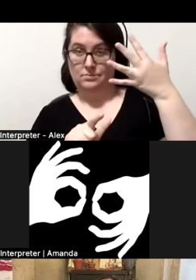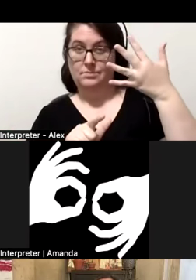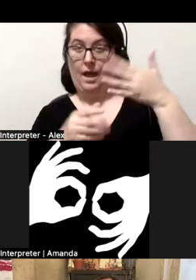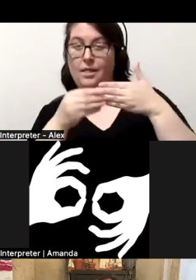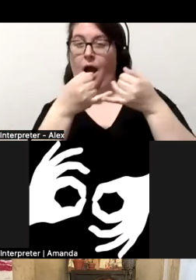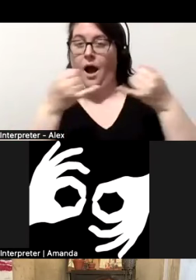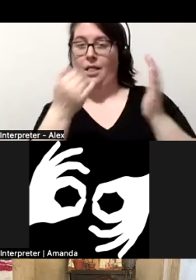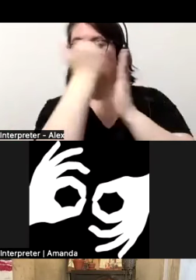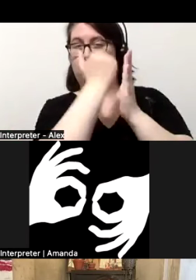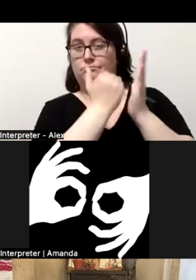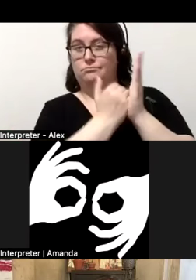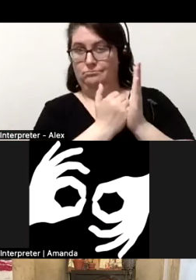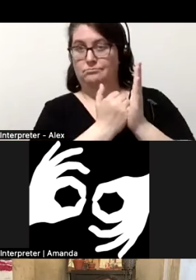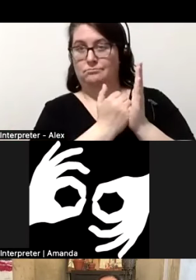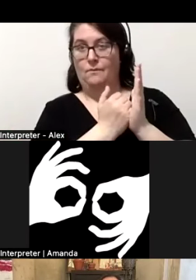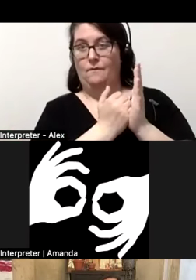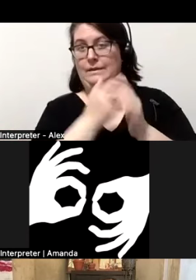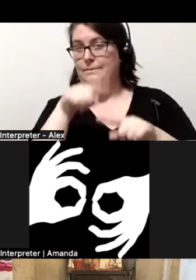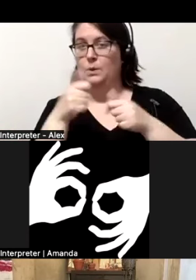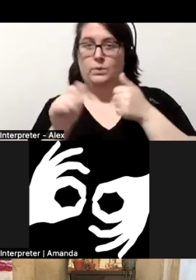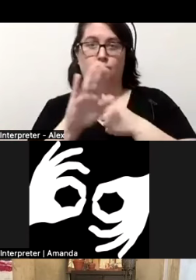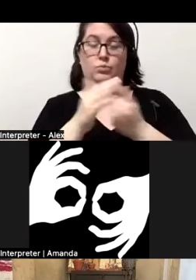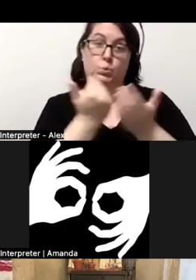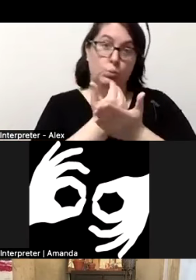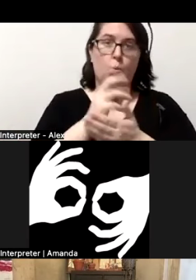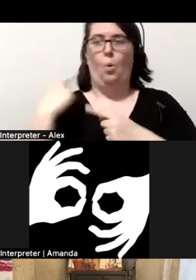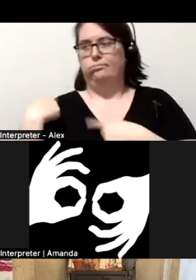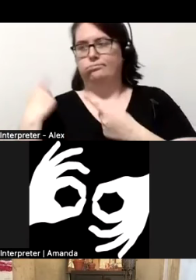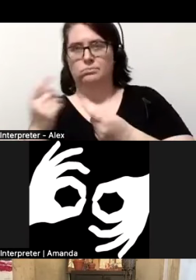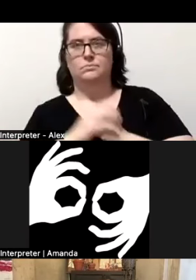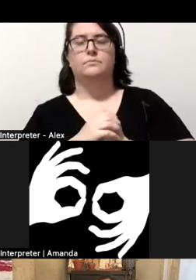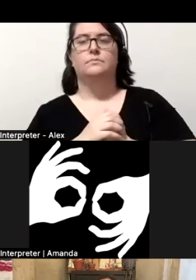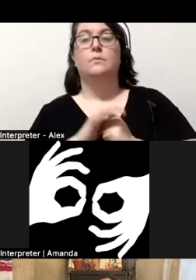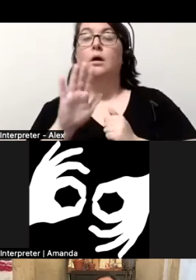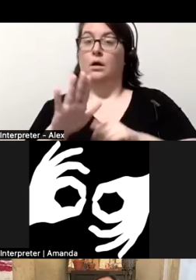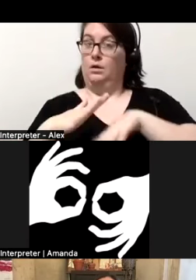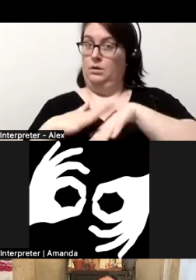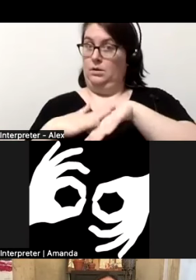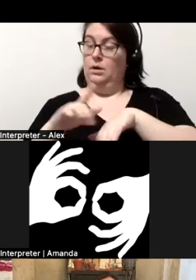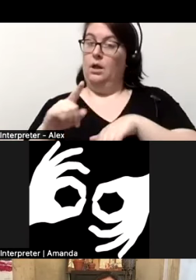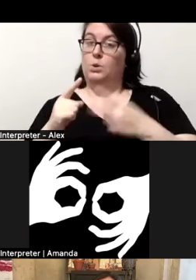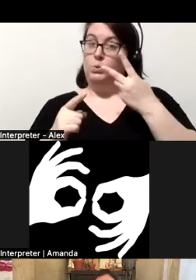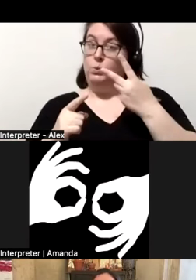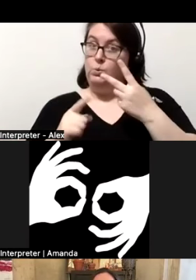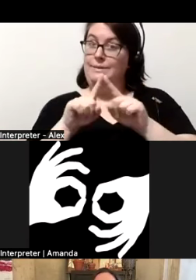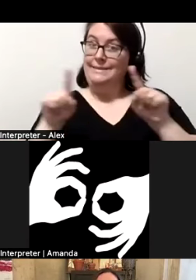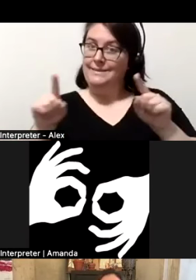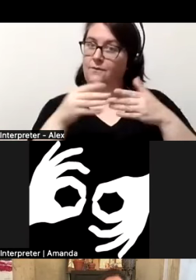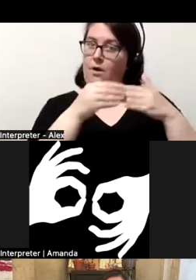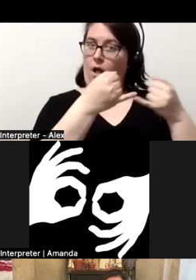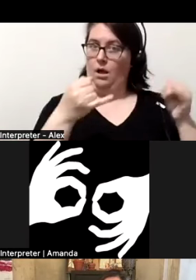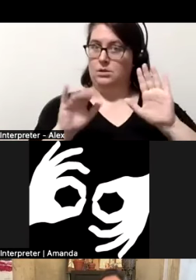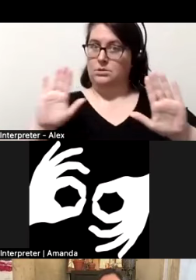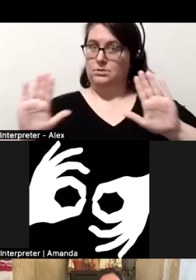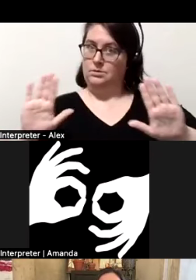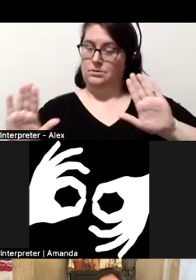guidelines for your respective applicant type. So please note that there are two different sets of guidelines, one for